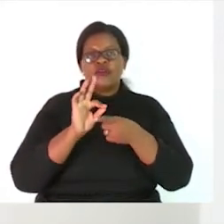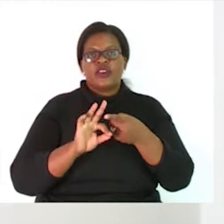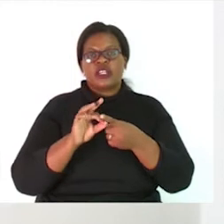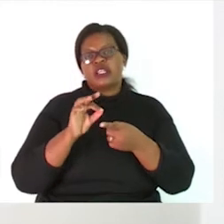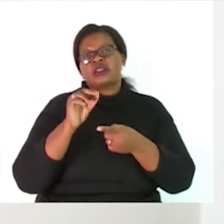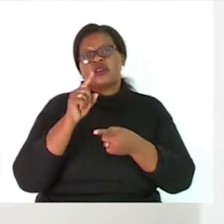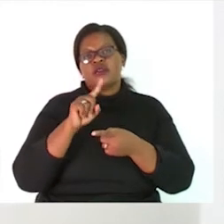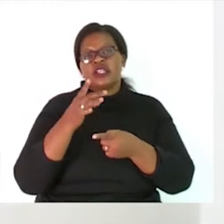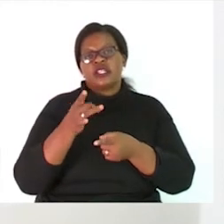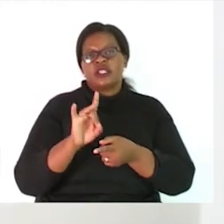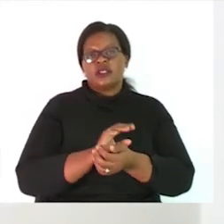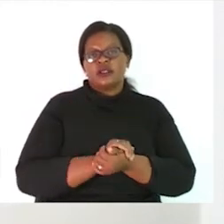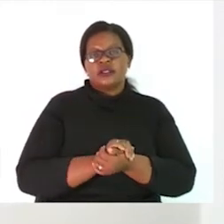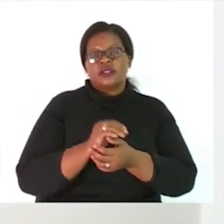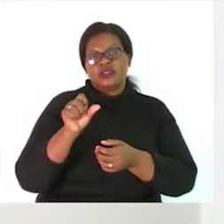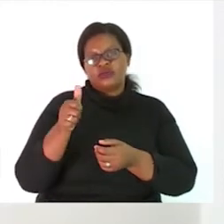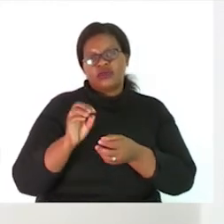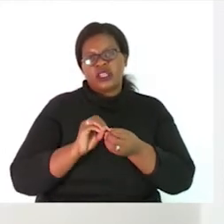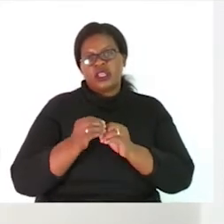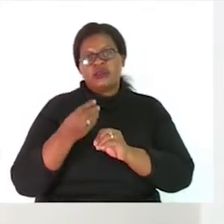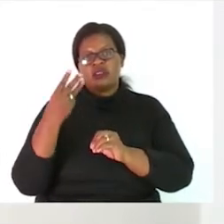of 18. Any other numbers?